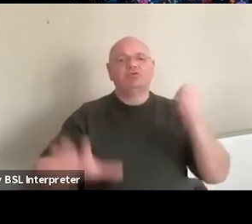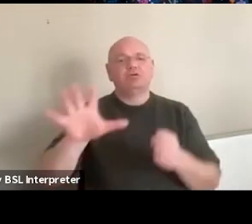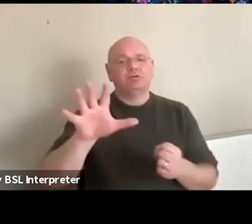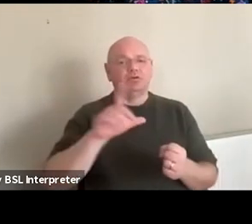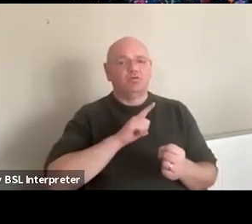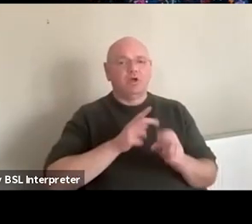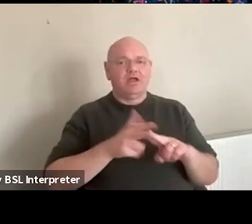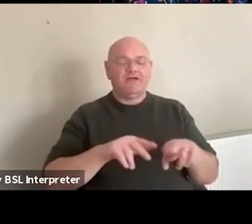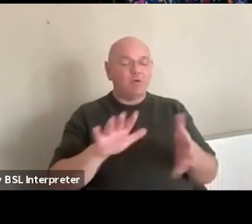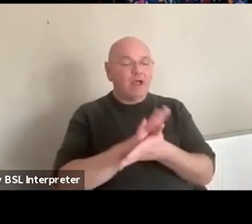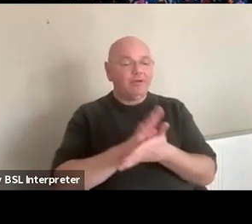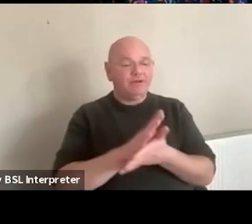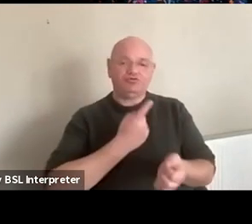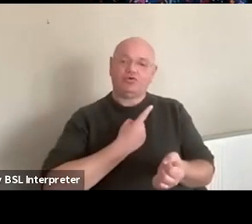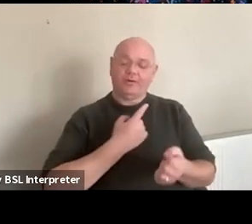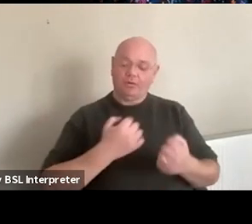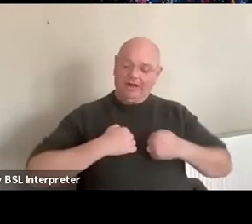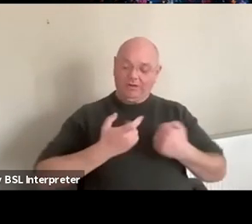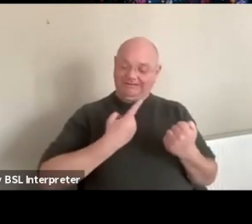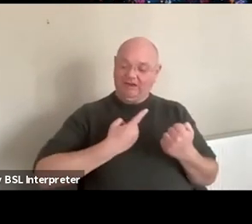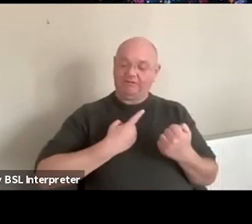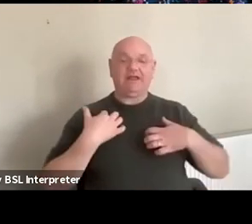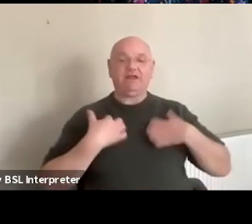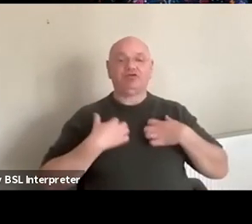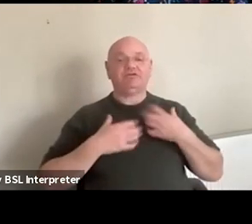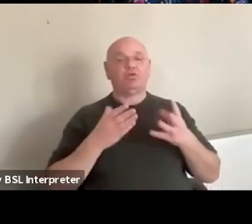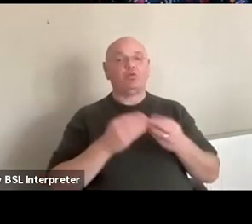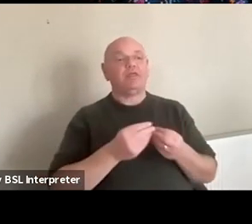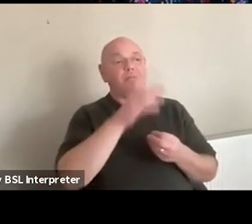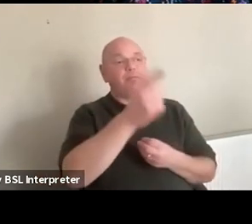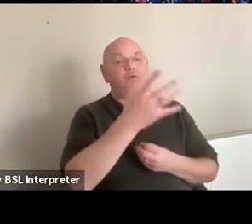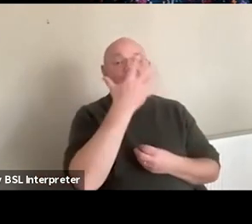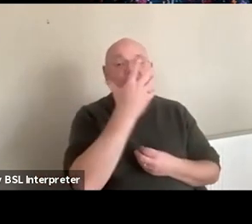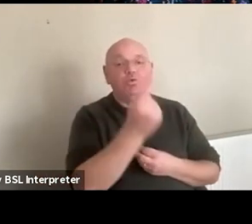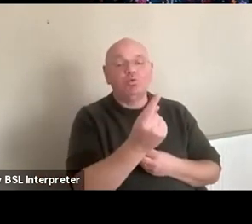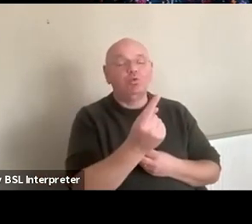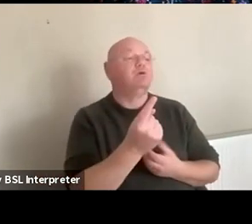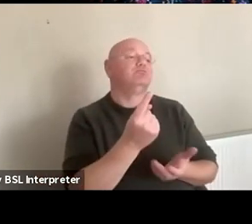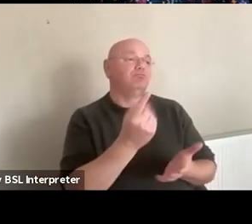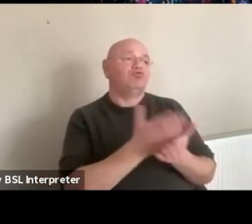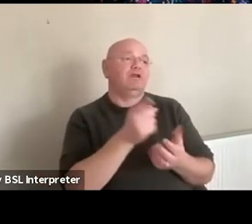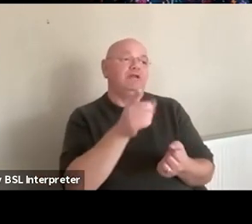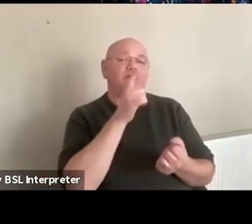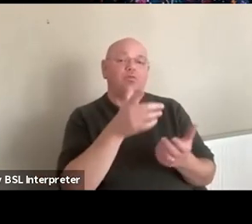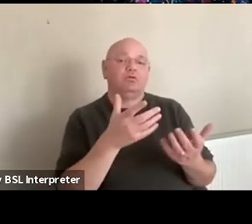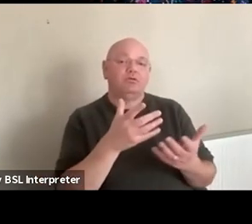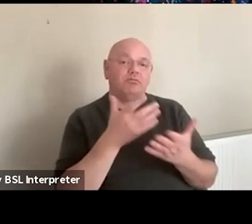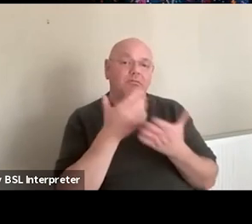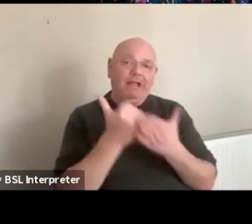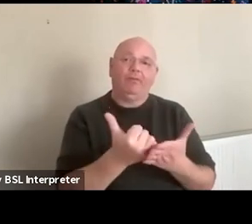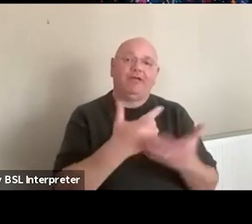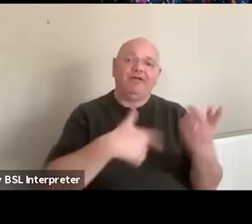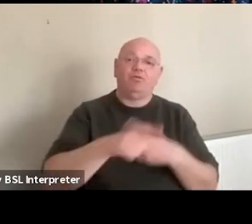our self-interest with people who are strangers to us as we kind of build a new company together.